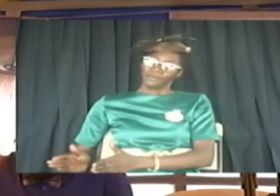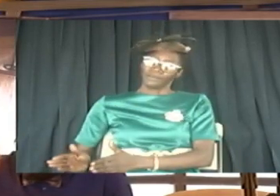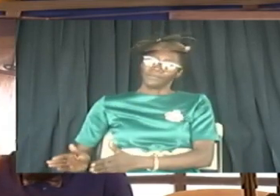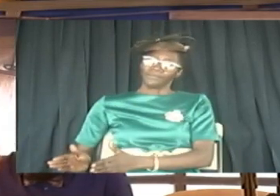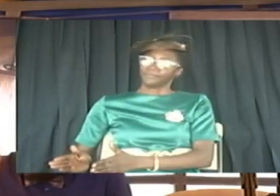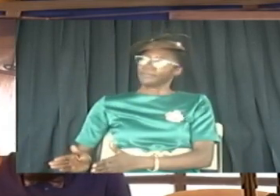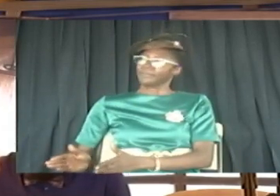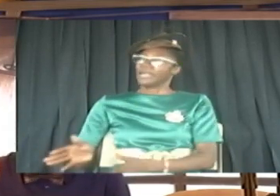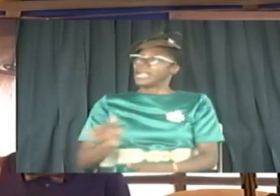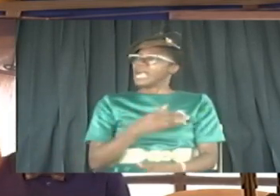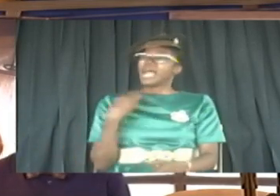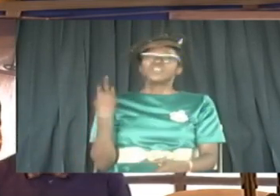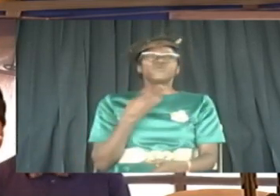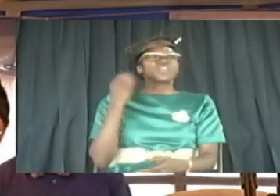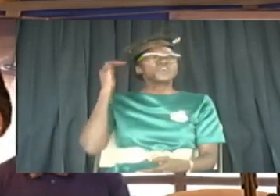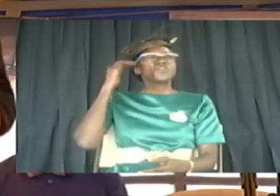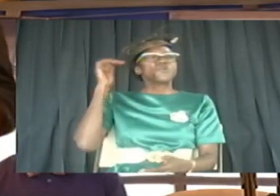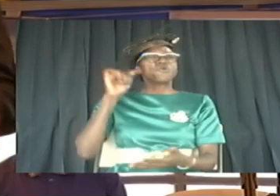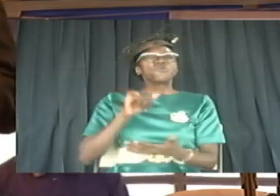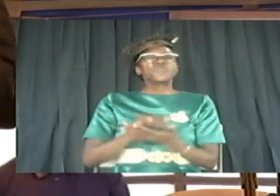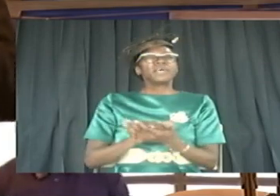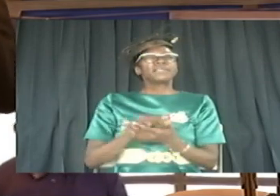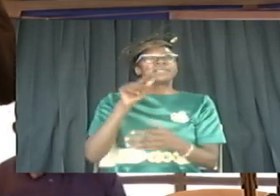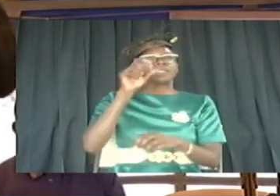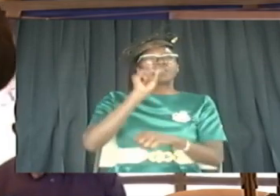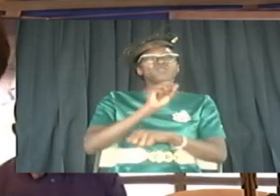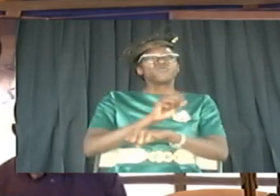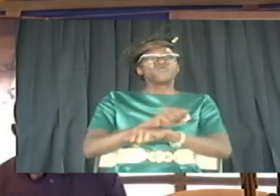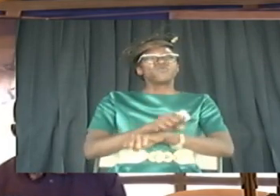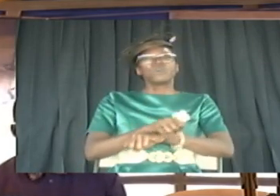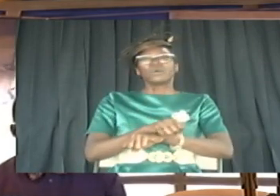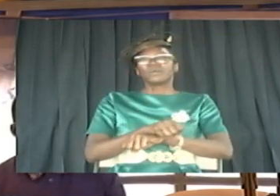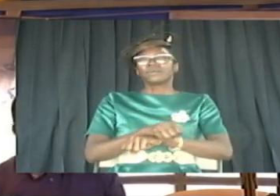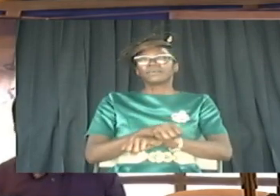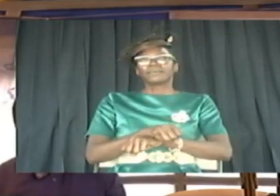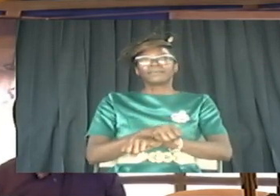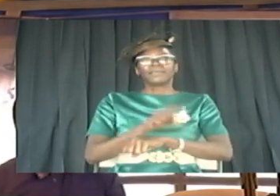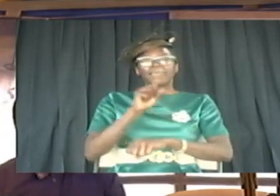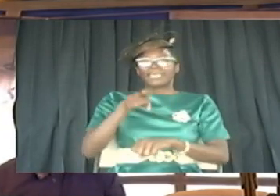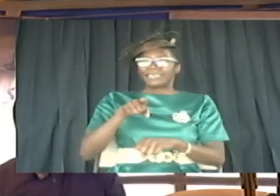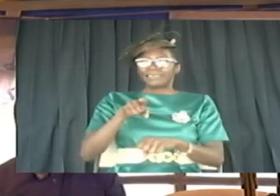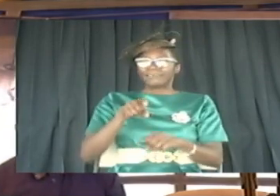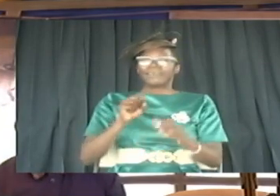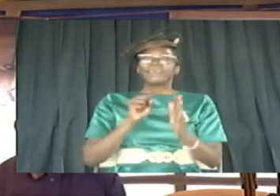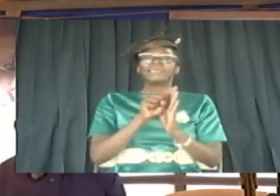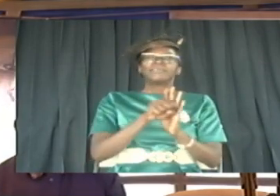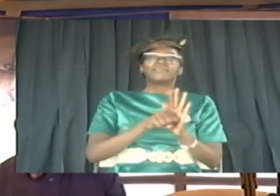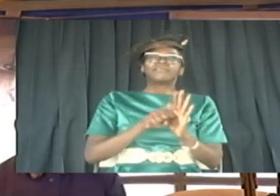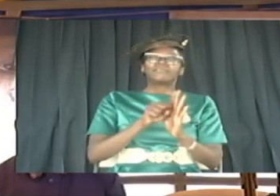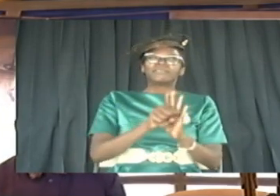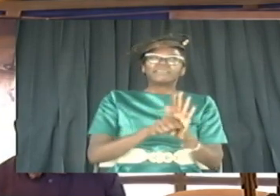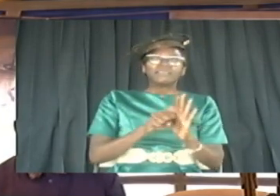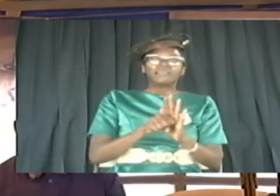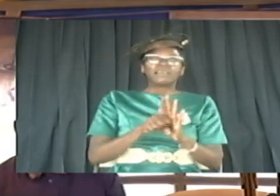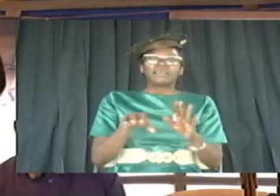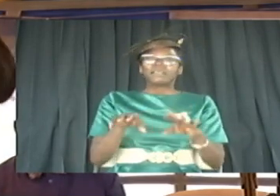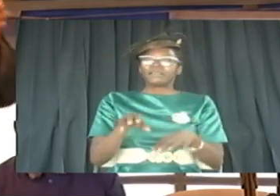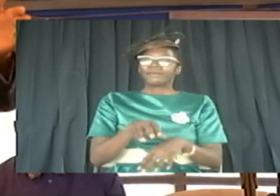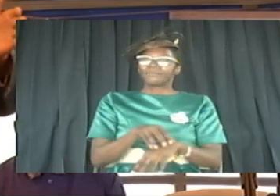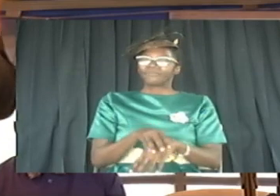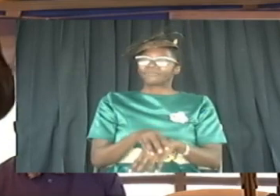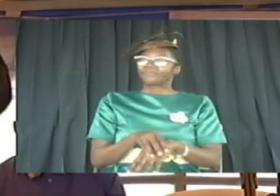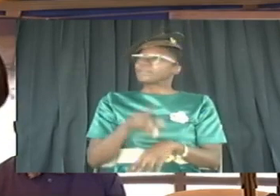that he works in his season, and so he has